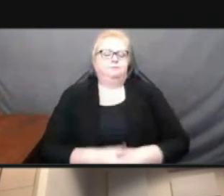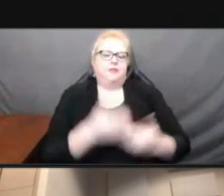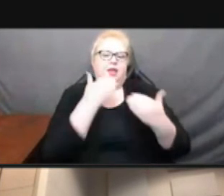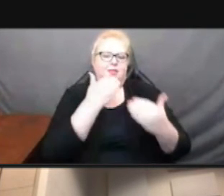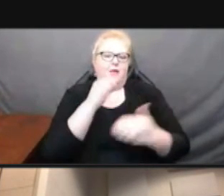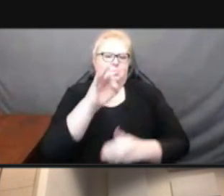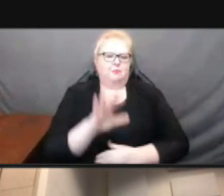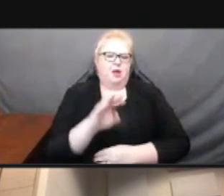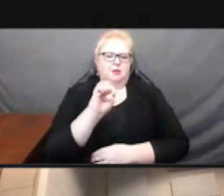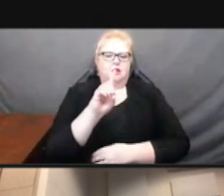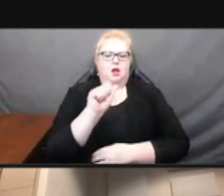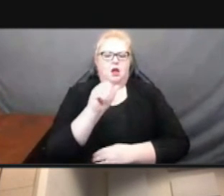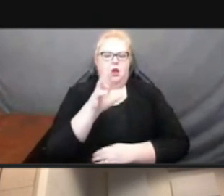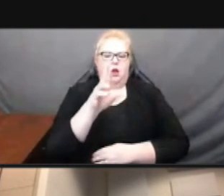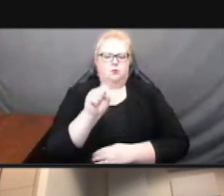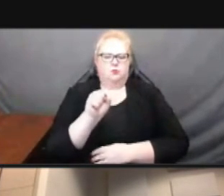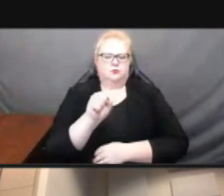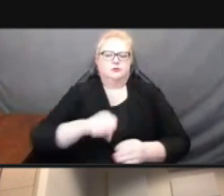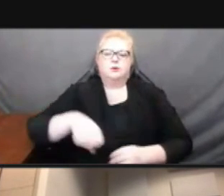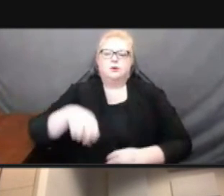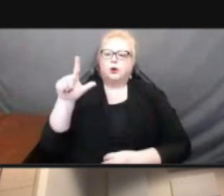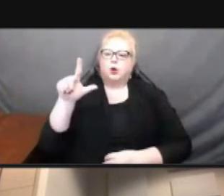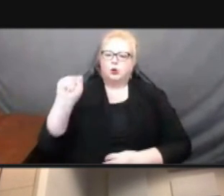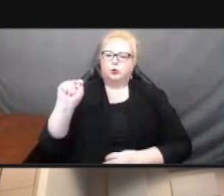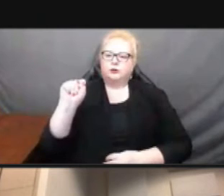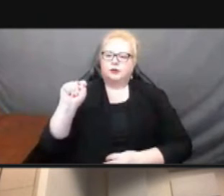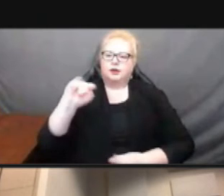Lieutenant Zach Farley.